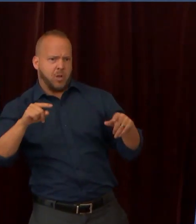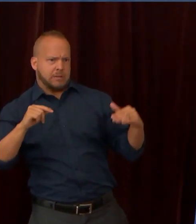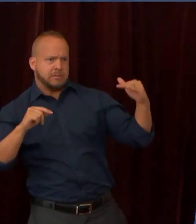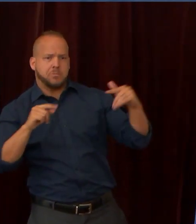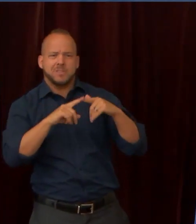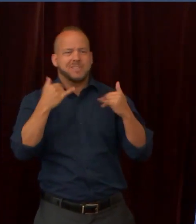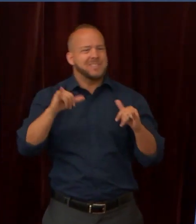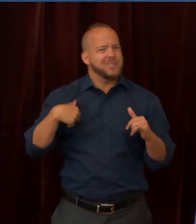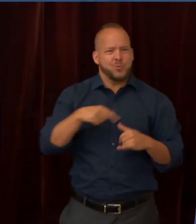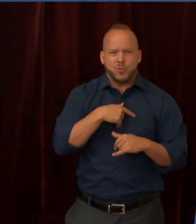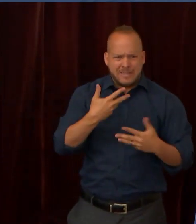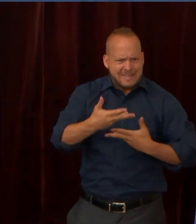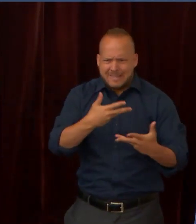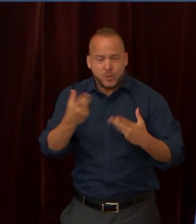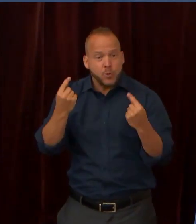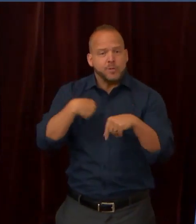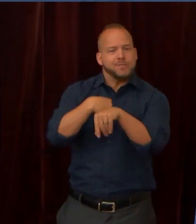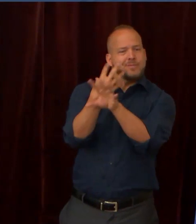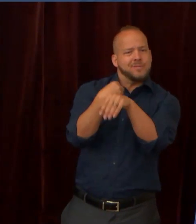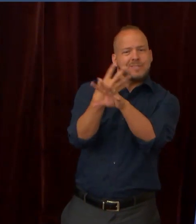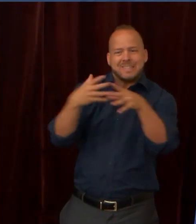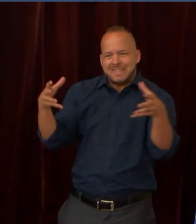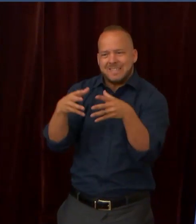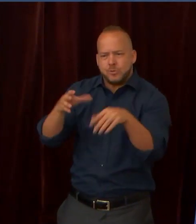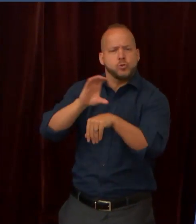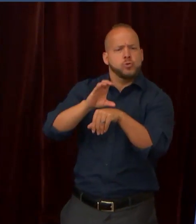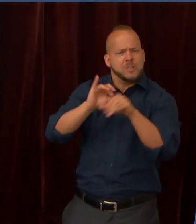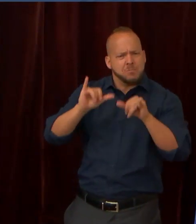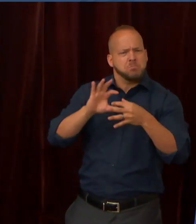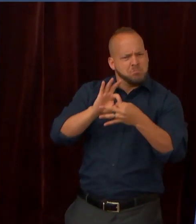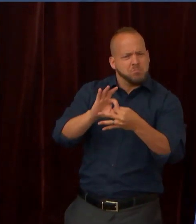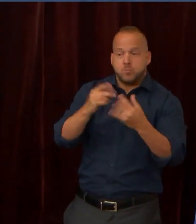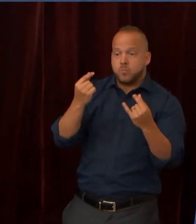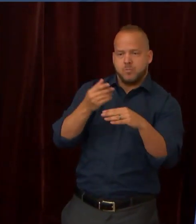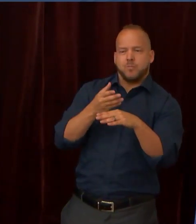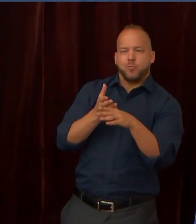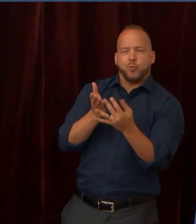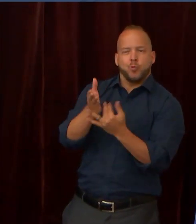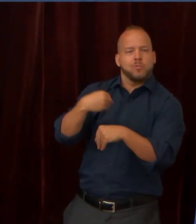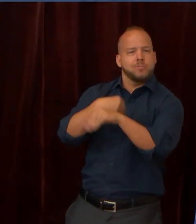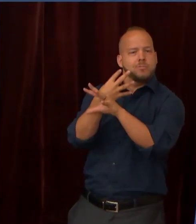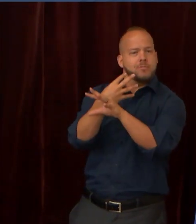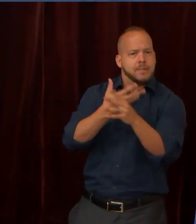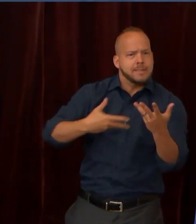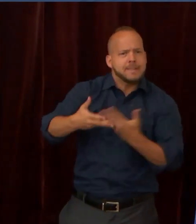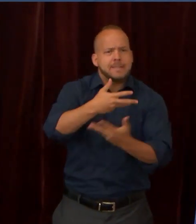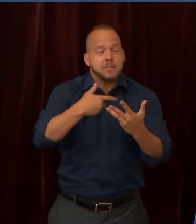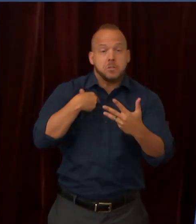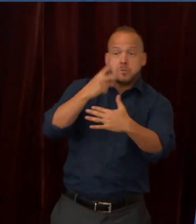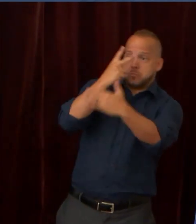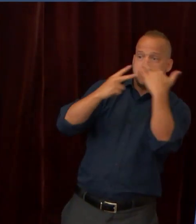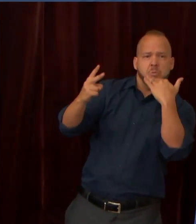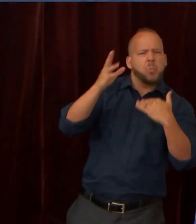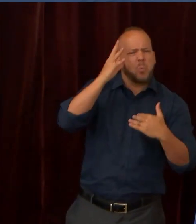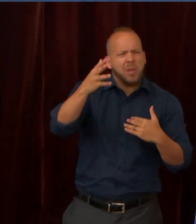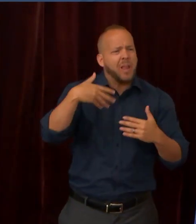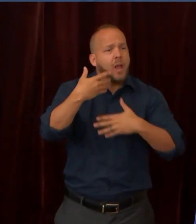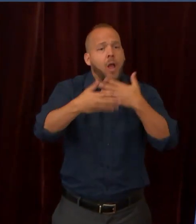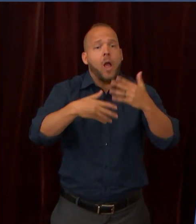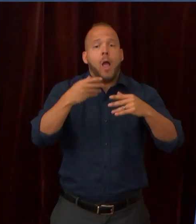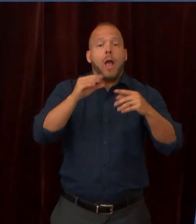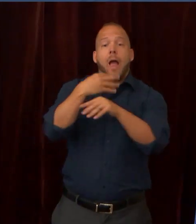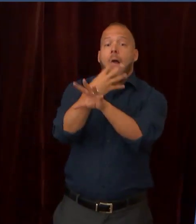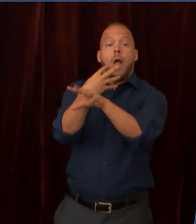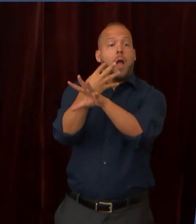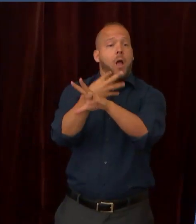expectation and anticipation for the day we can all gather safely in person again, when all can gather, from